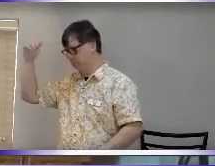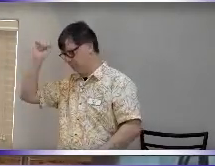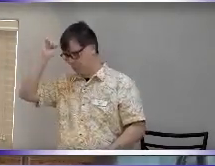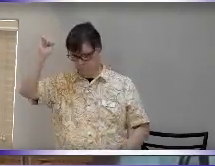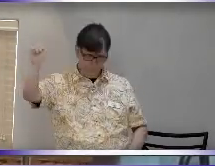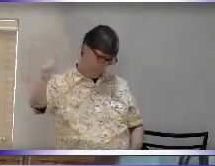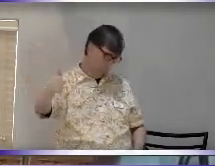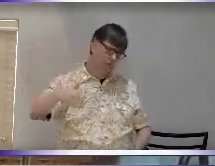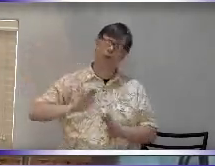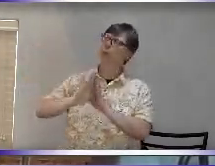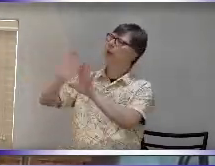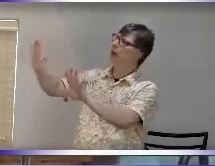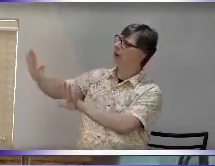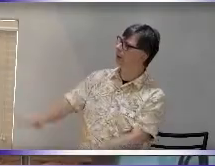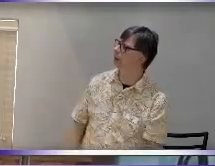enough away.